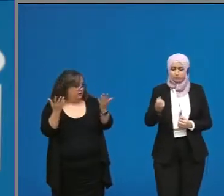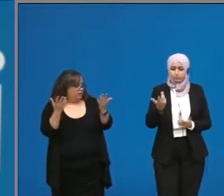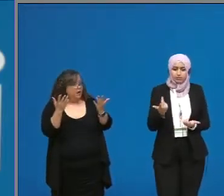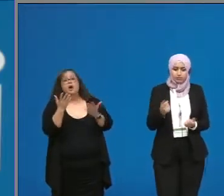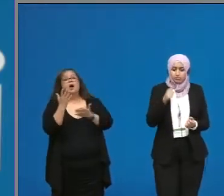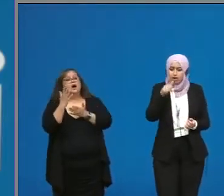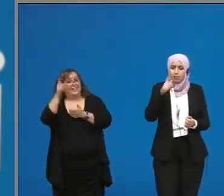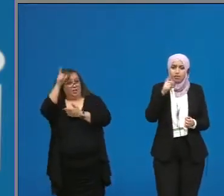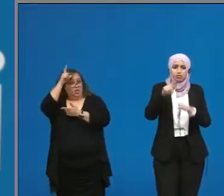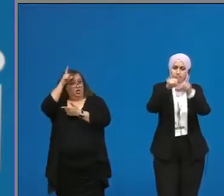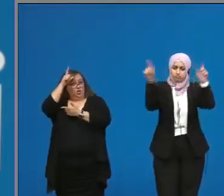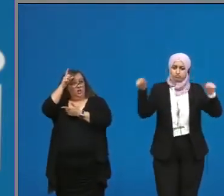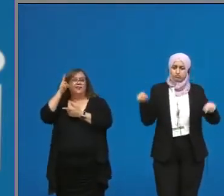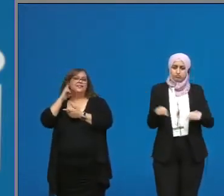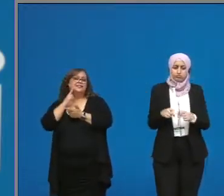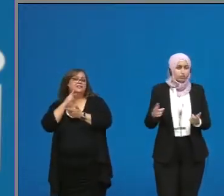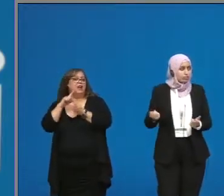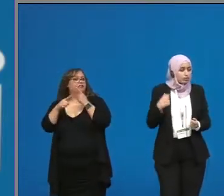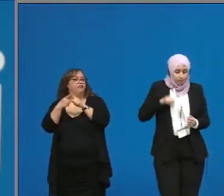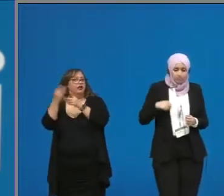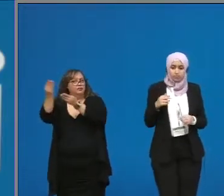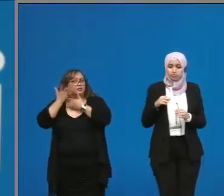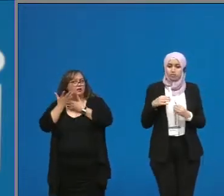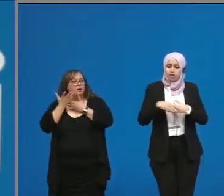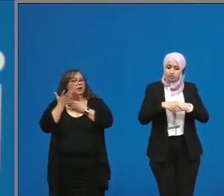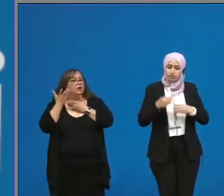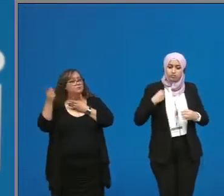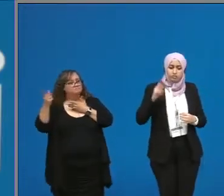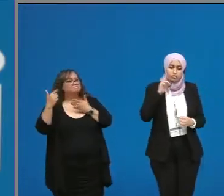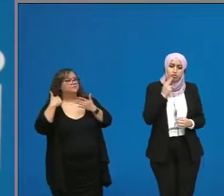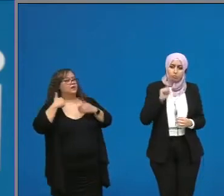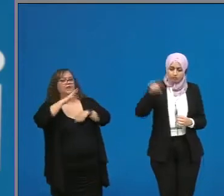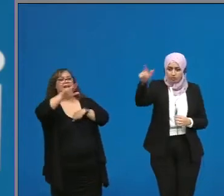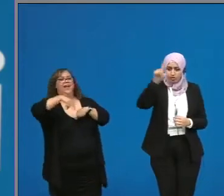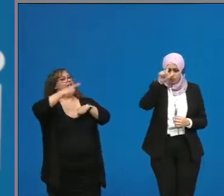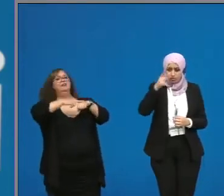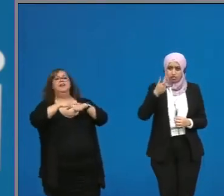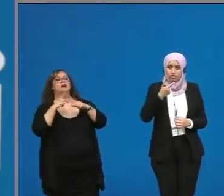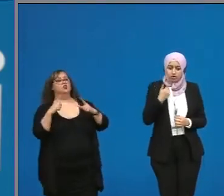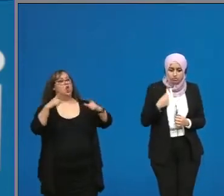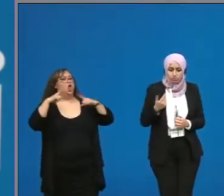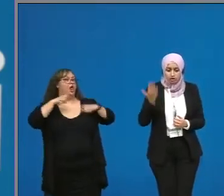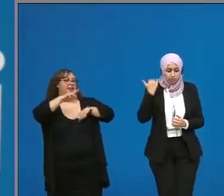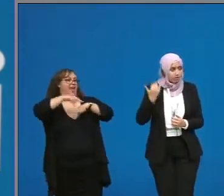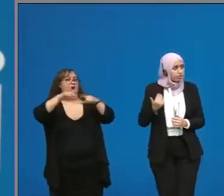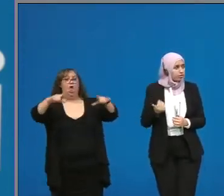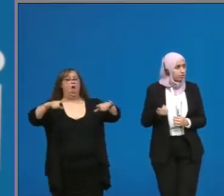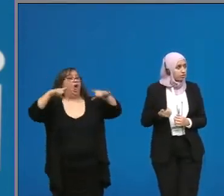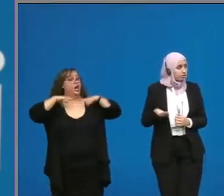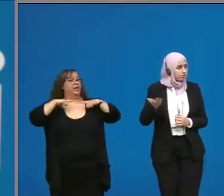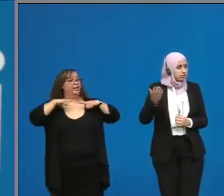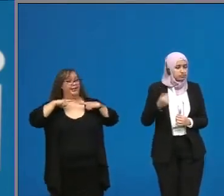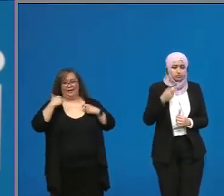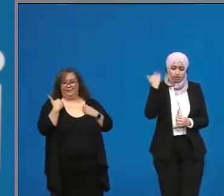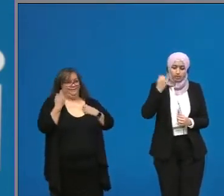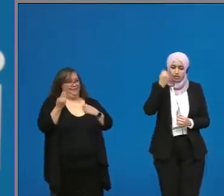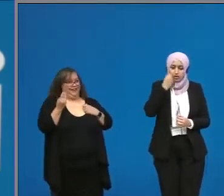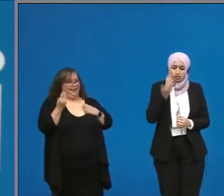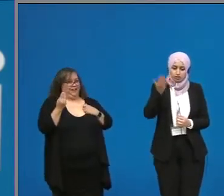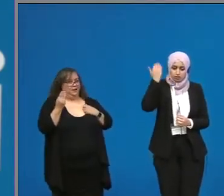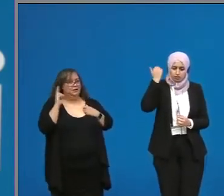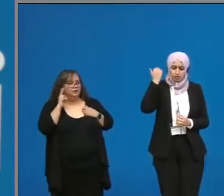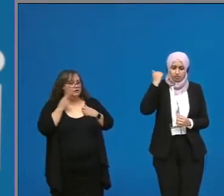story in Jordan. There was a national holiday in Jordan on a Monday or something, and deaf people had no idea about this holiday